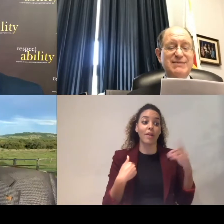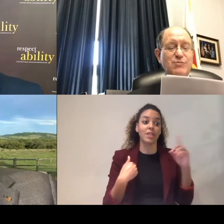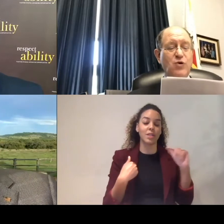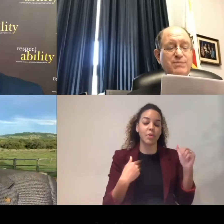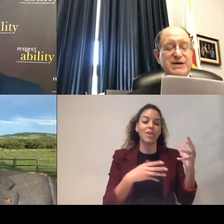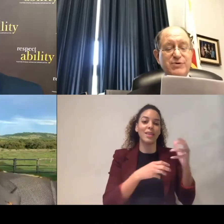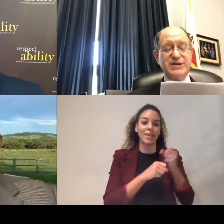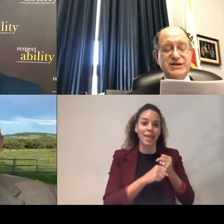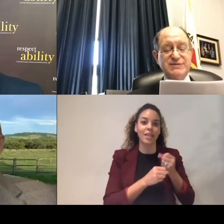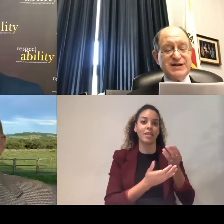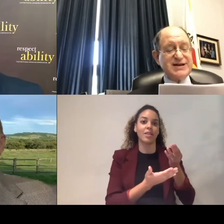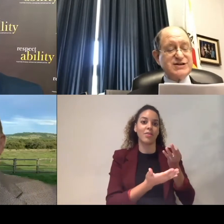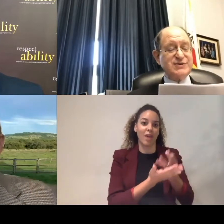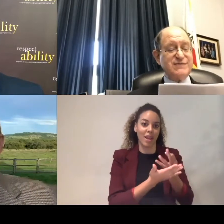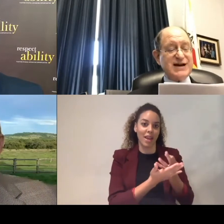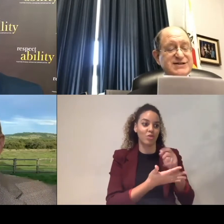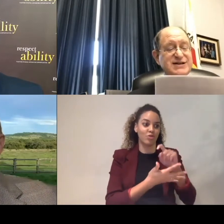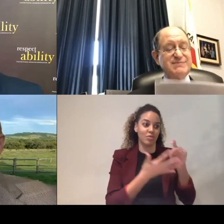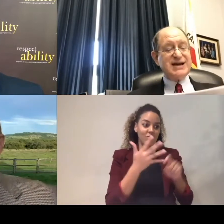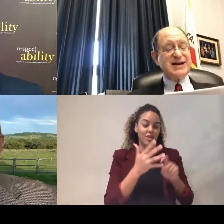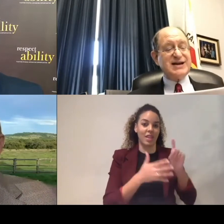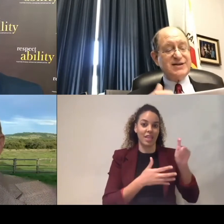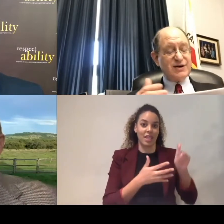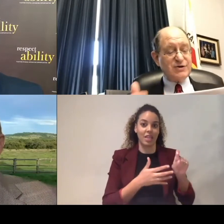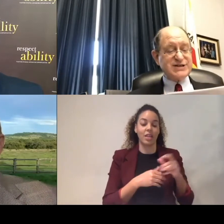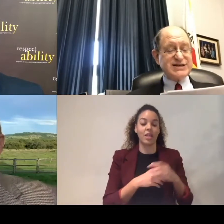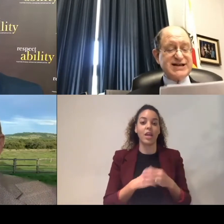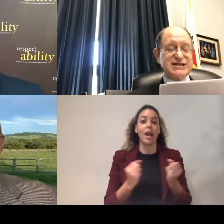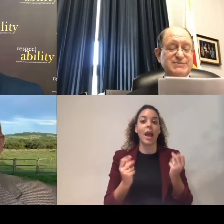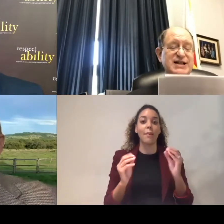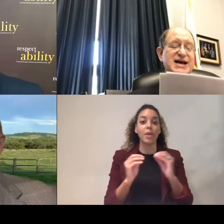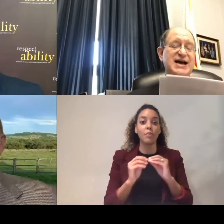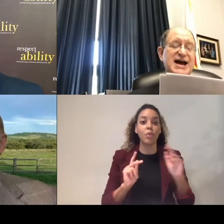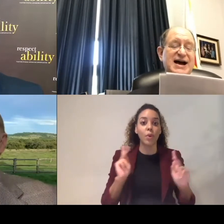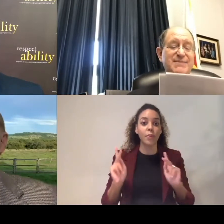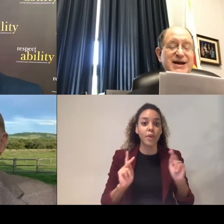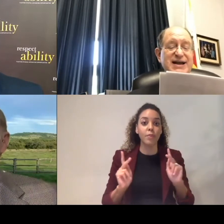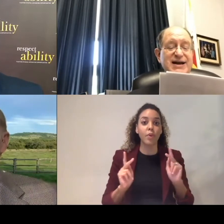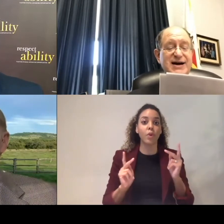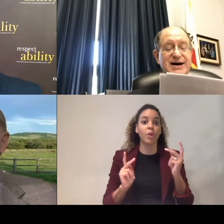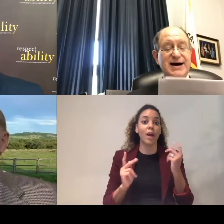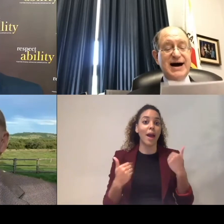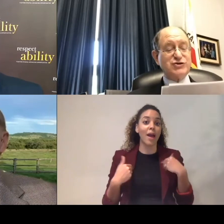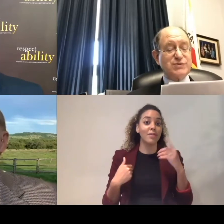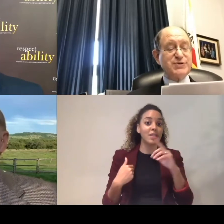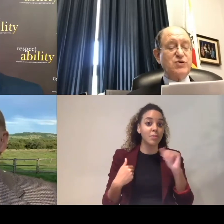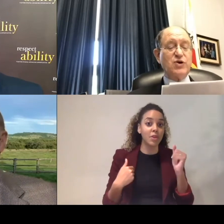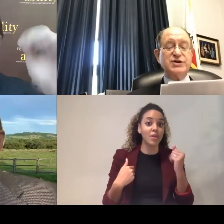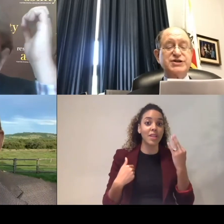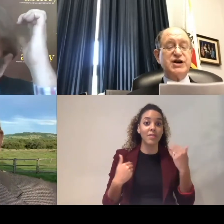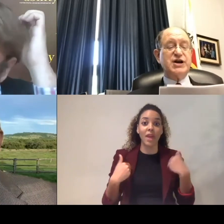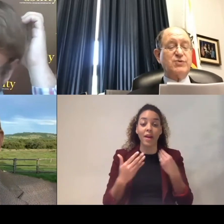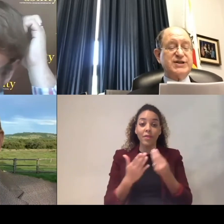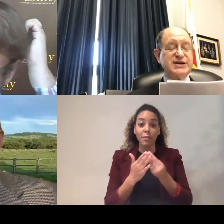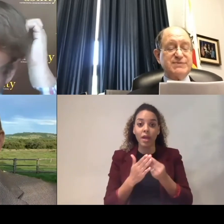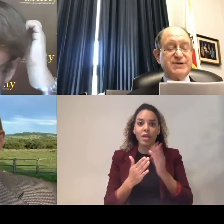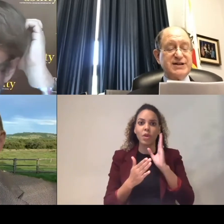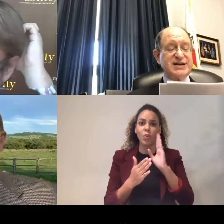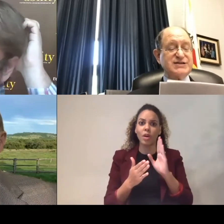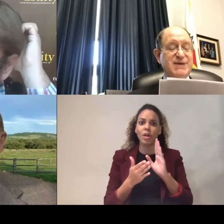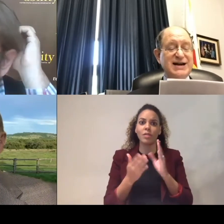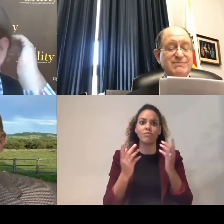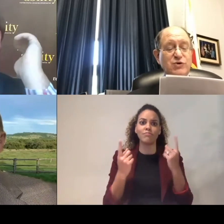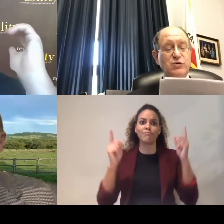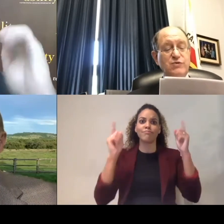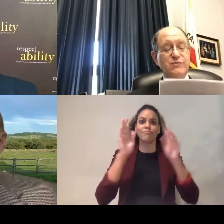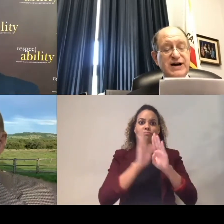many more people with disabilities could invest in making their homes accessible? How many entrepreneurs with disabilities